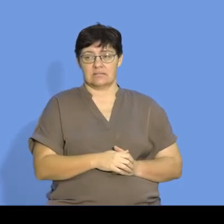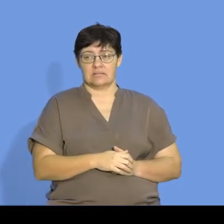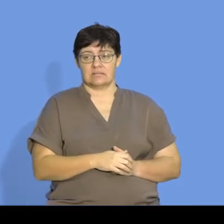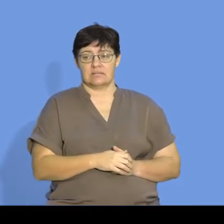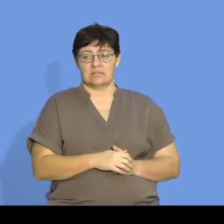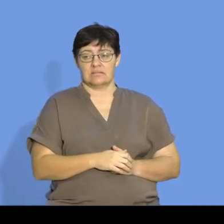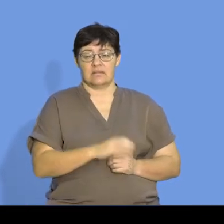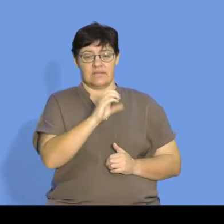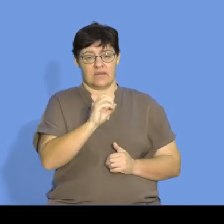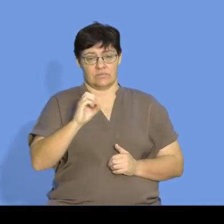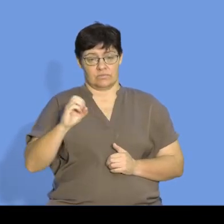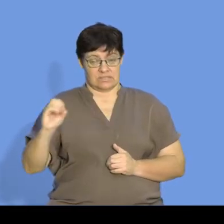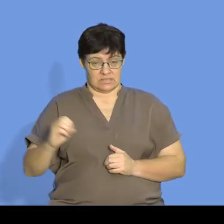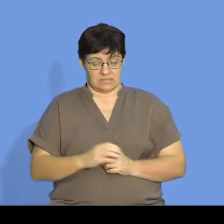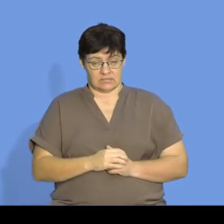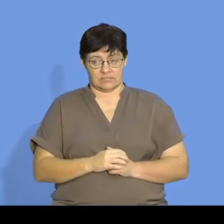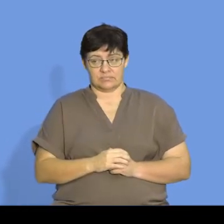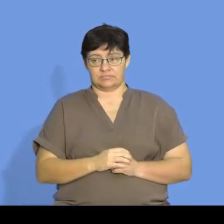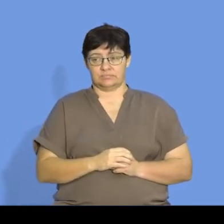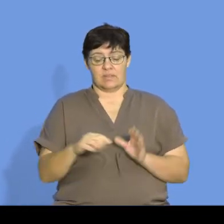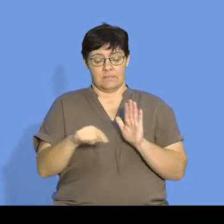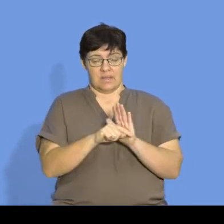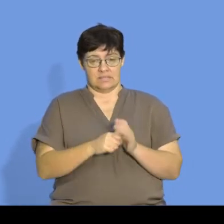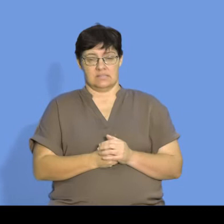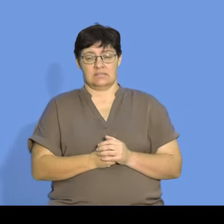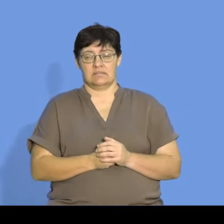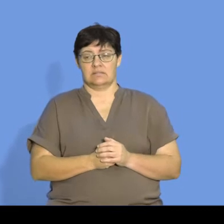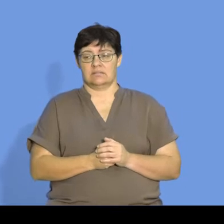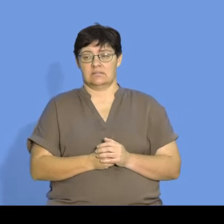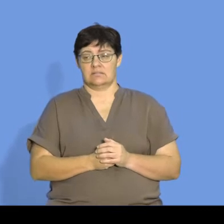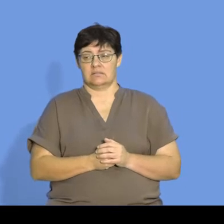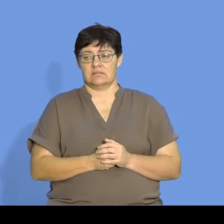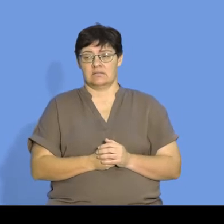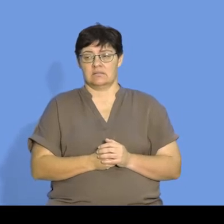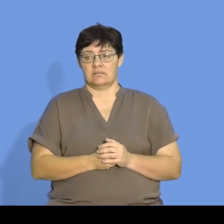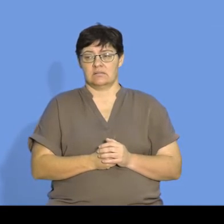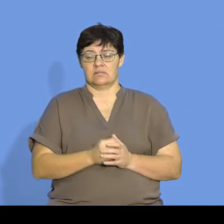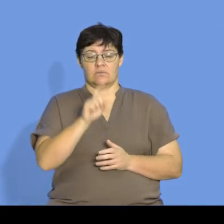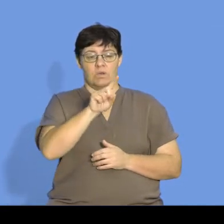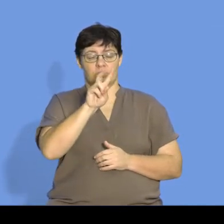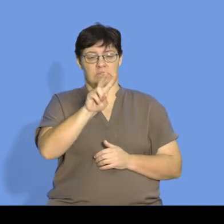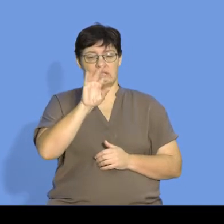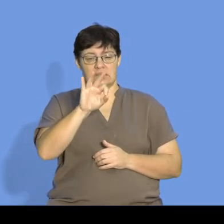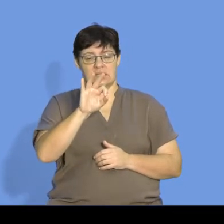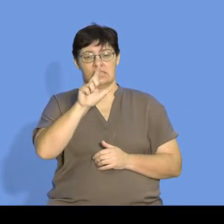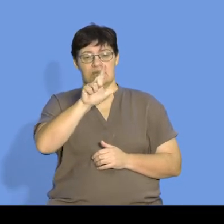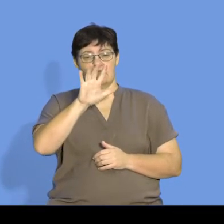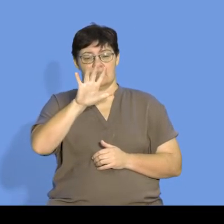the 198,000, 1, 2, 3, minus your cost of sales,